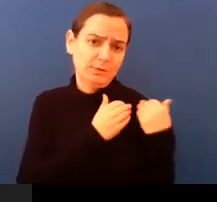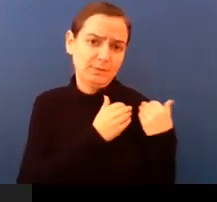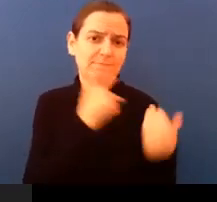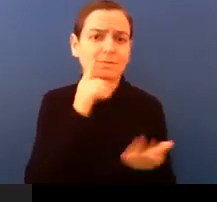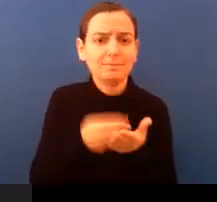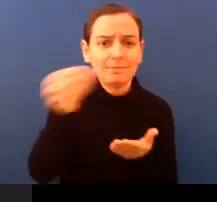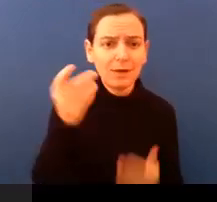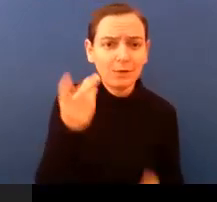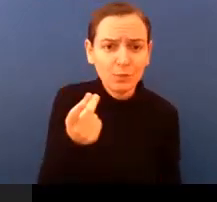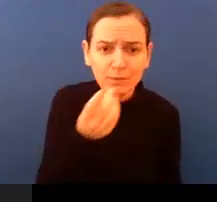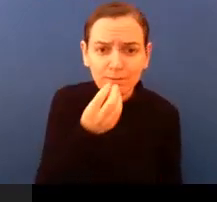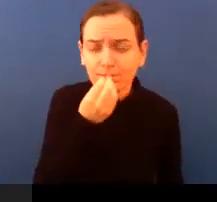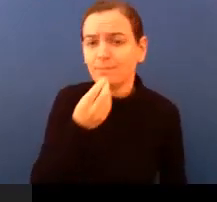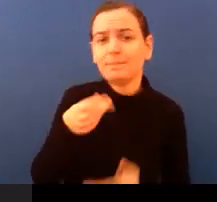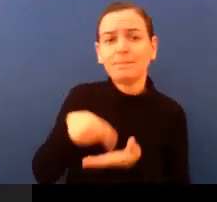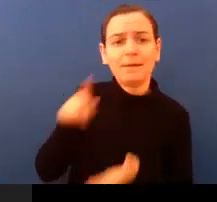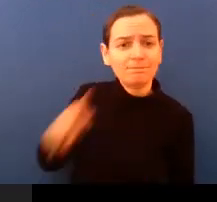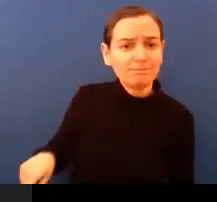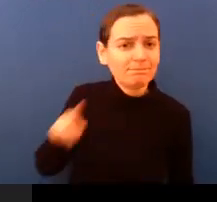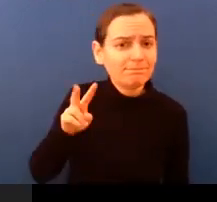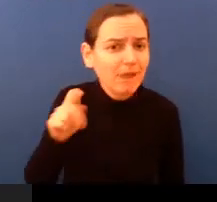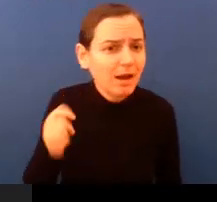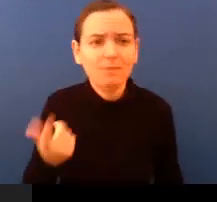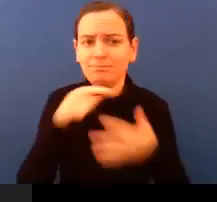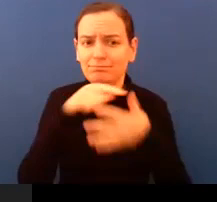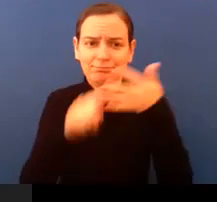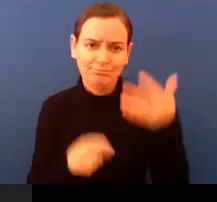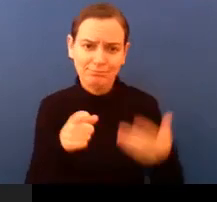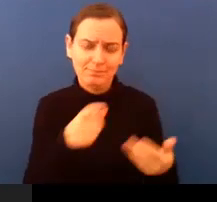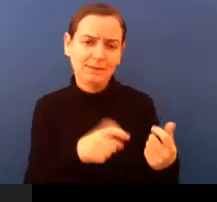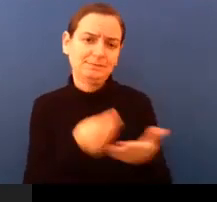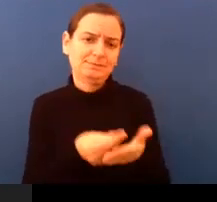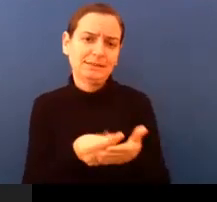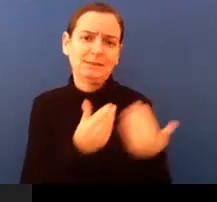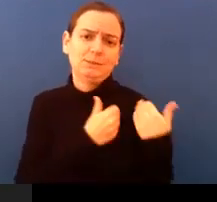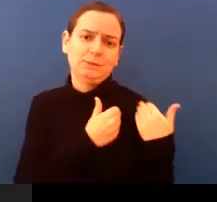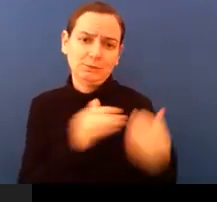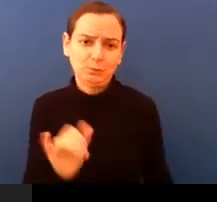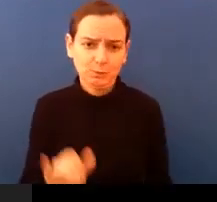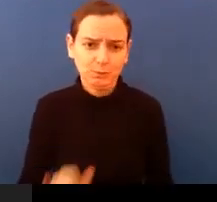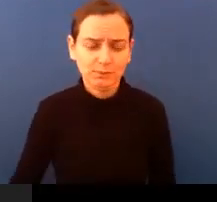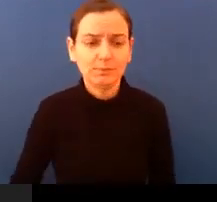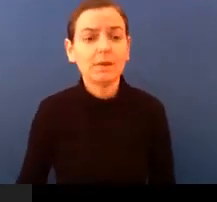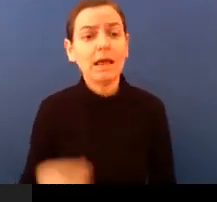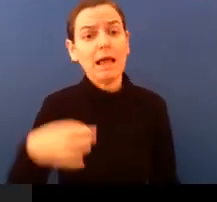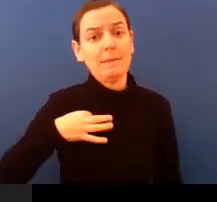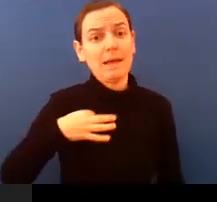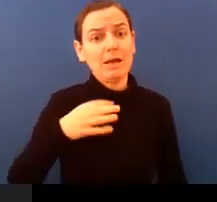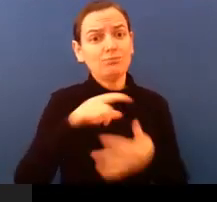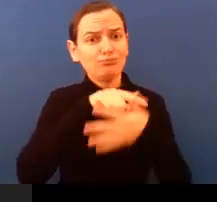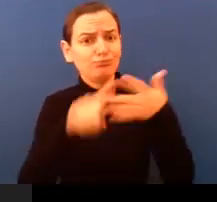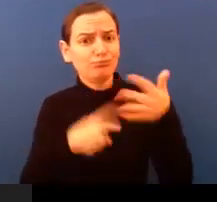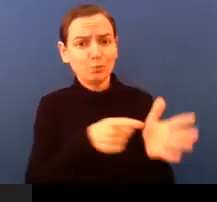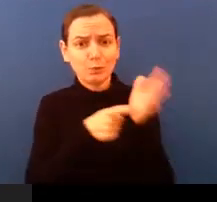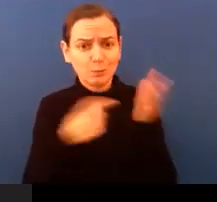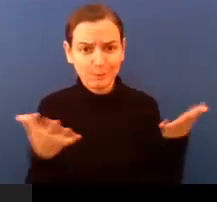If you're a new guide dog applicant, you're usually 16 years or older, and that's due to being a mature